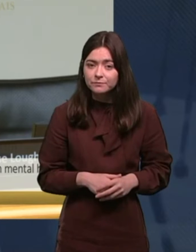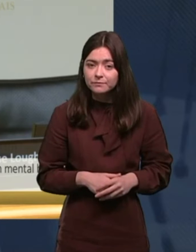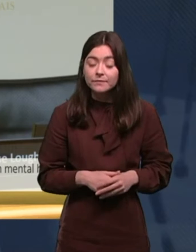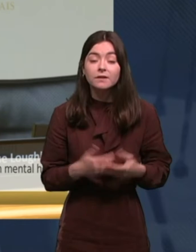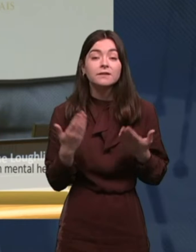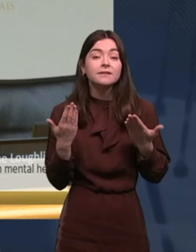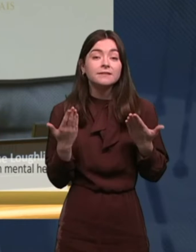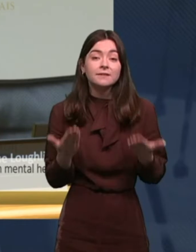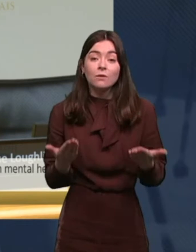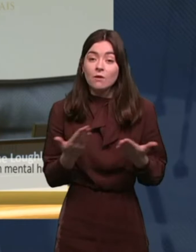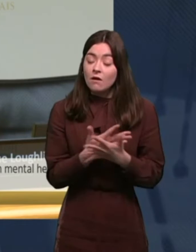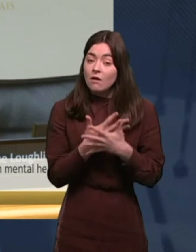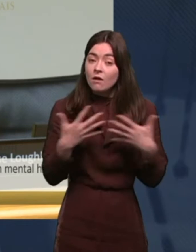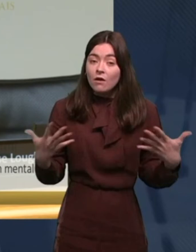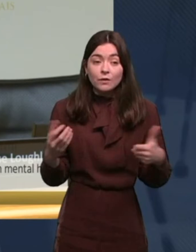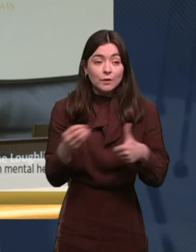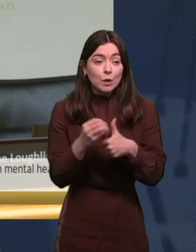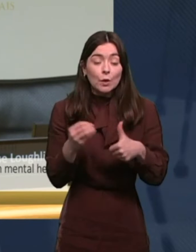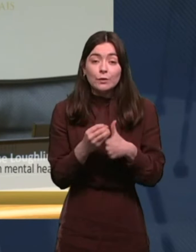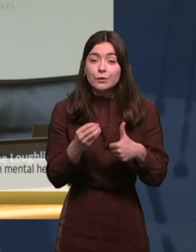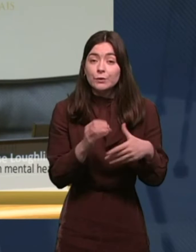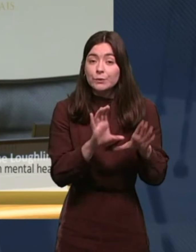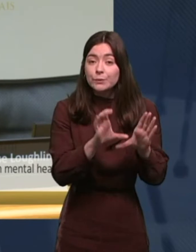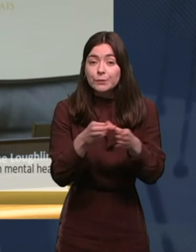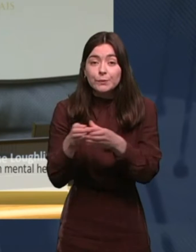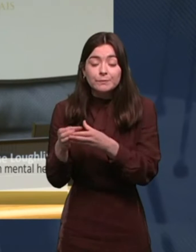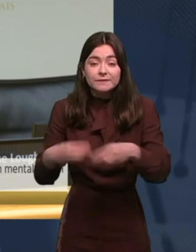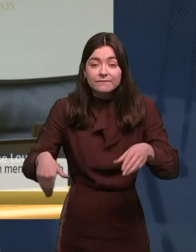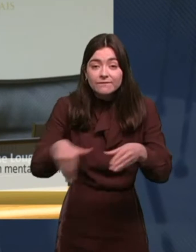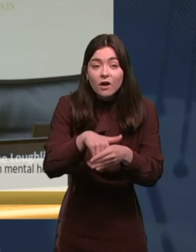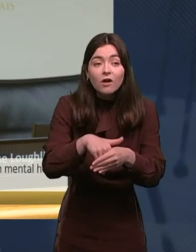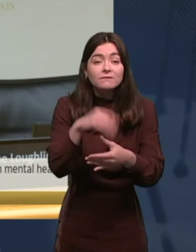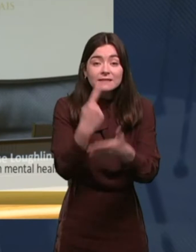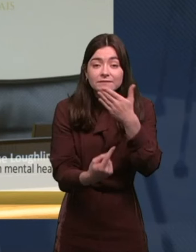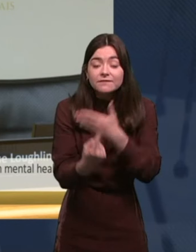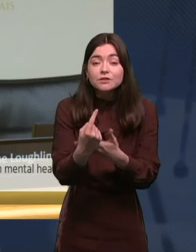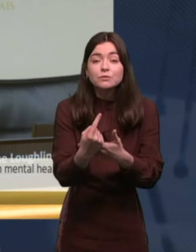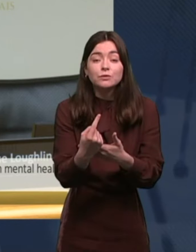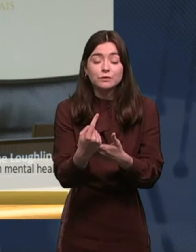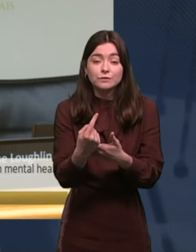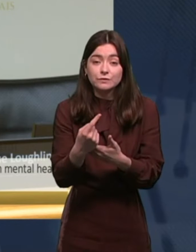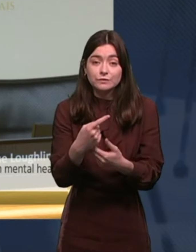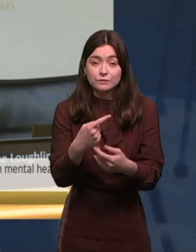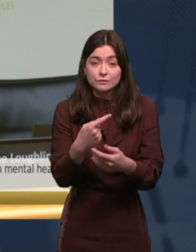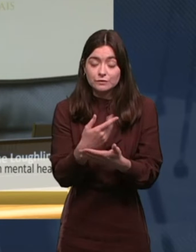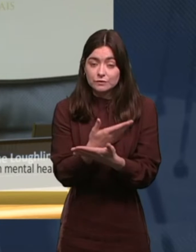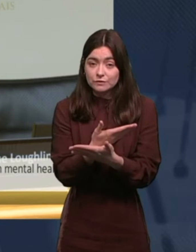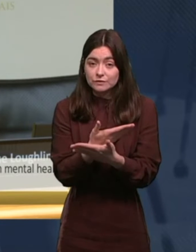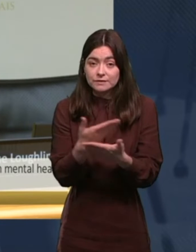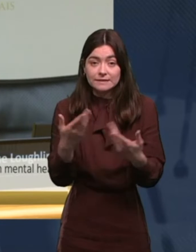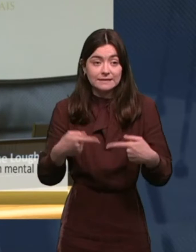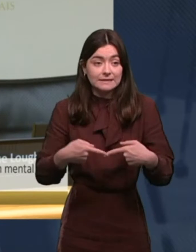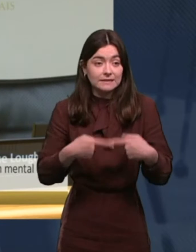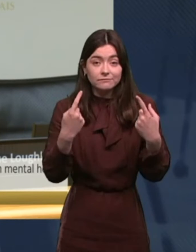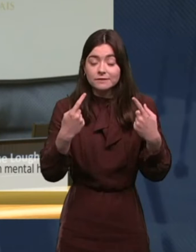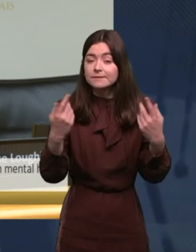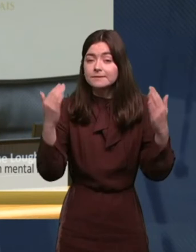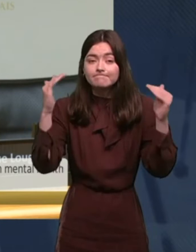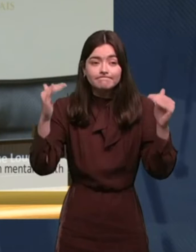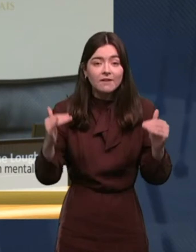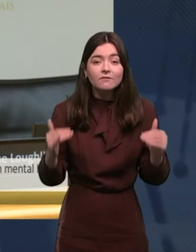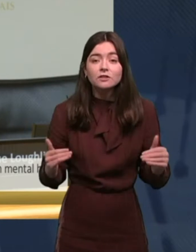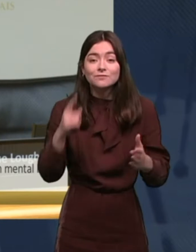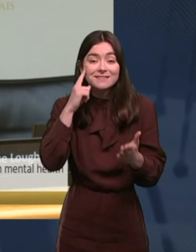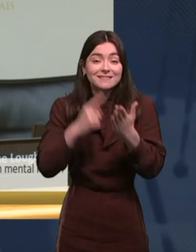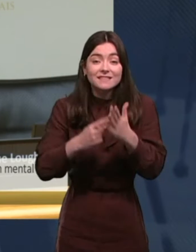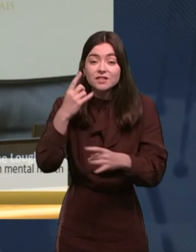if you like, all the other players involved, you know, individuals themselves as relevant persons, the different tiers of